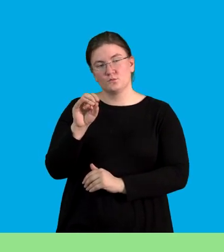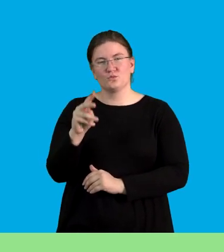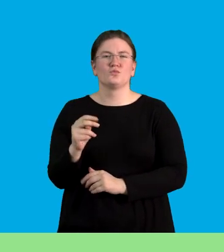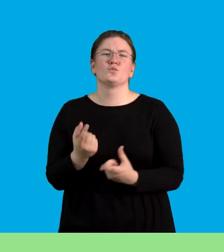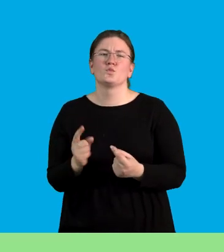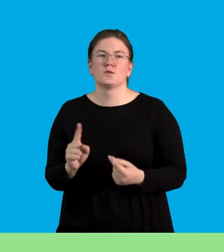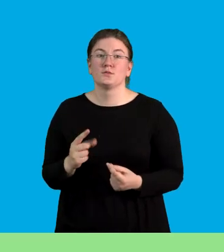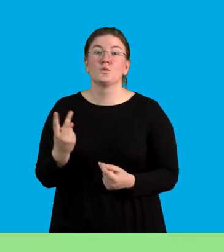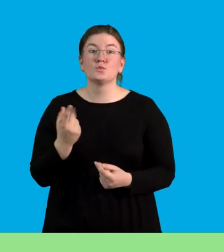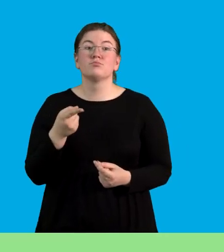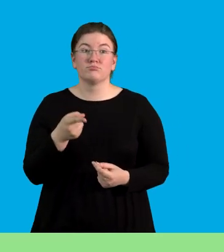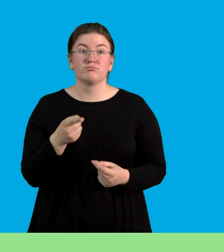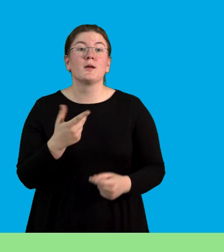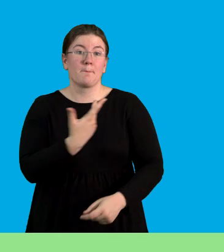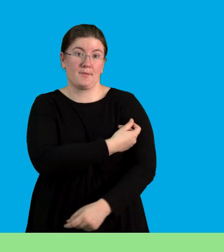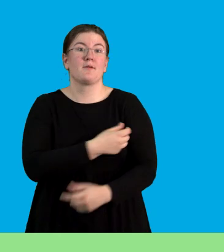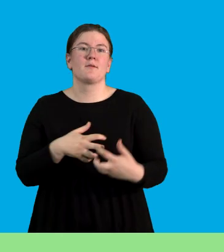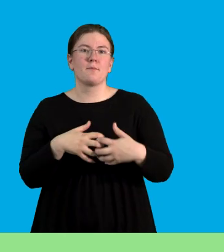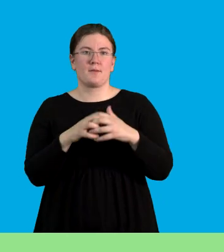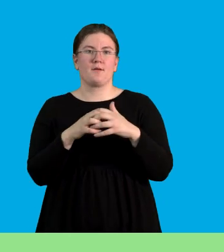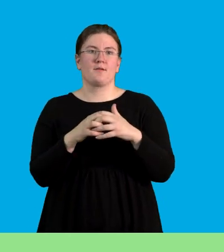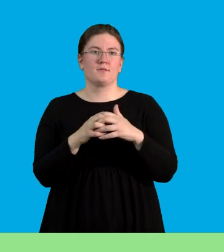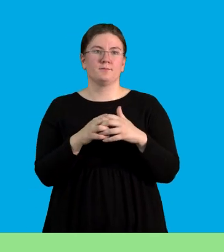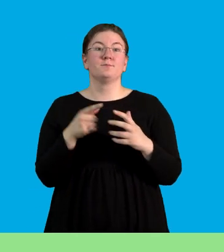And Louis Pasteur also invented the vaccine.